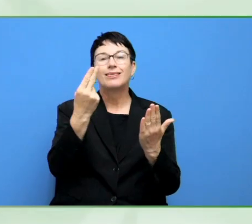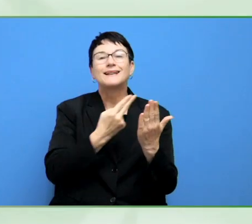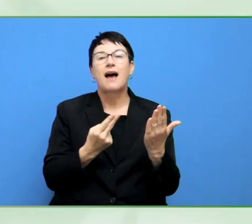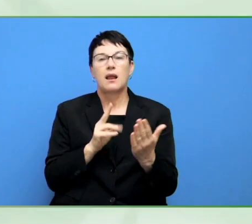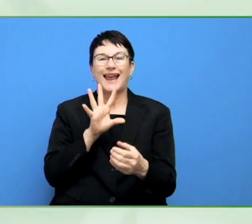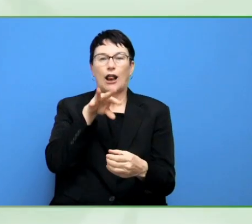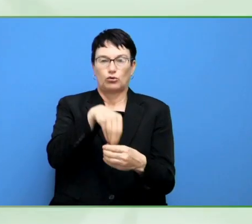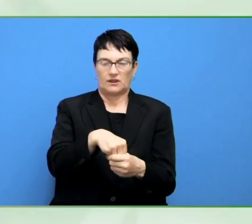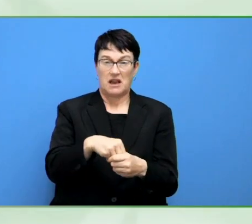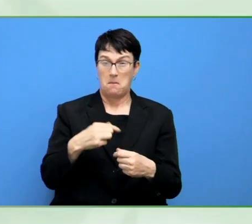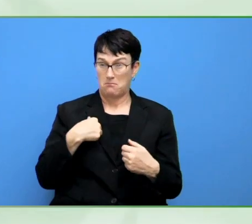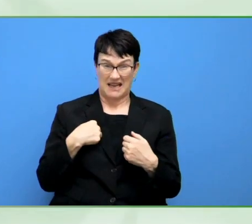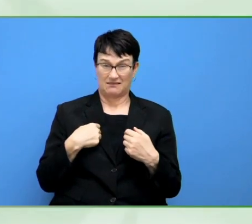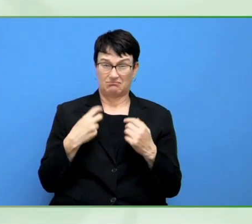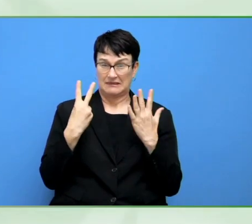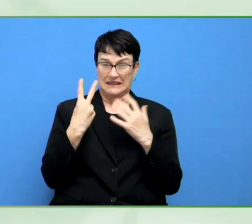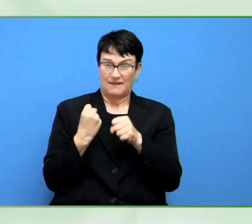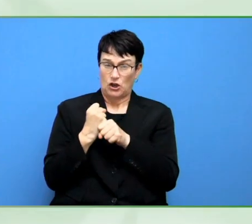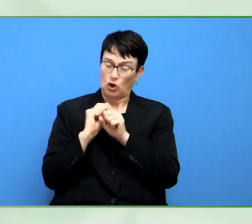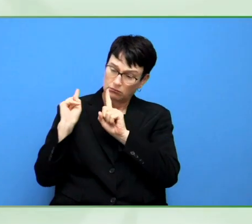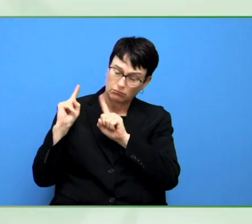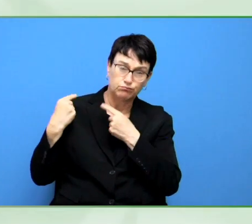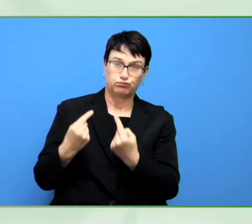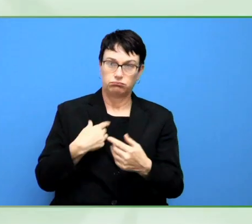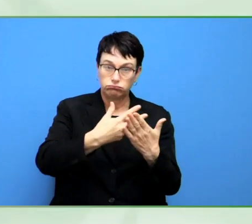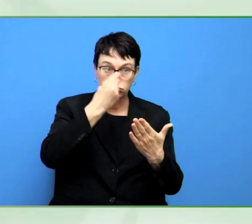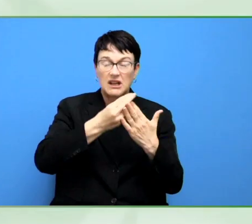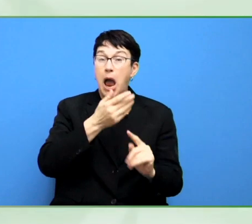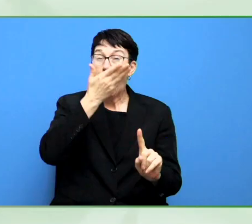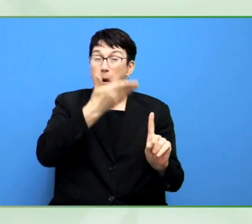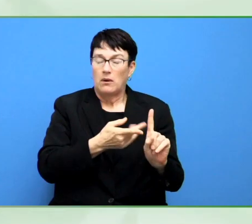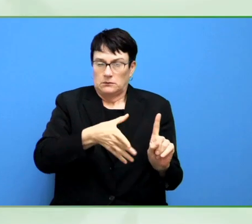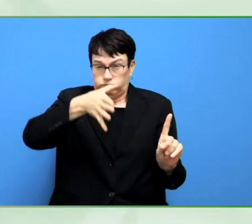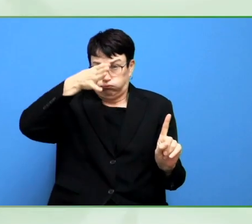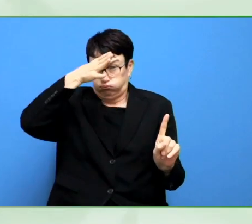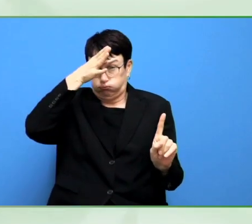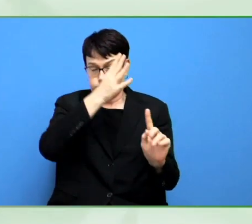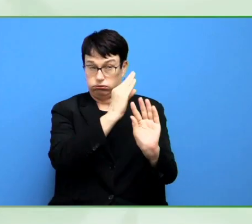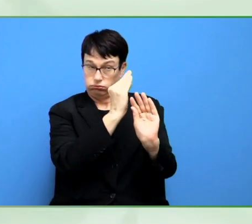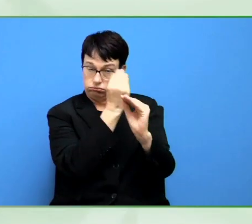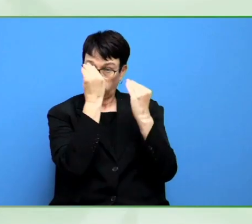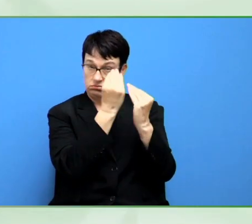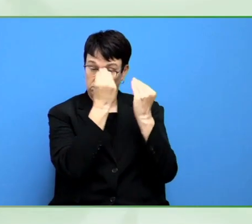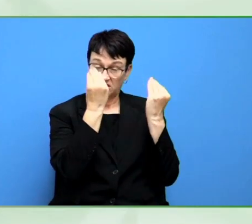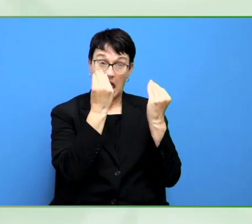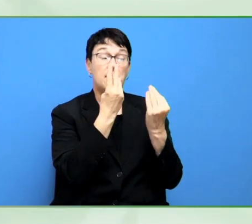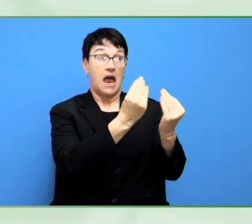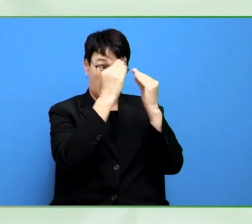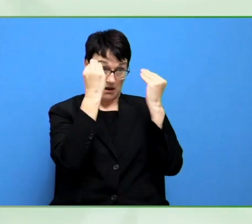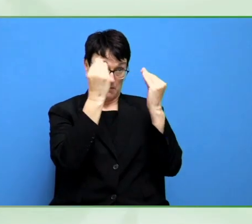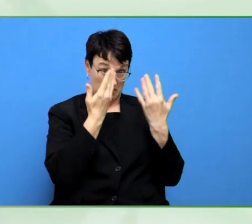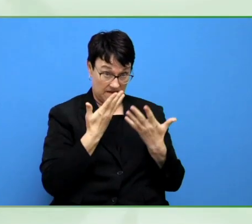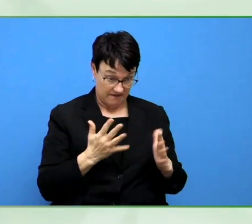best person I could, Dr. Yuta Trabranas. I taught inclusive design in a master's program for the next 5 to 6